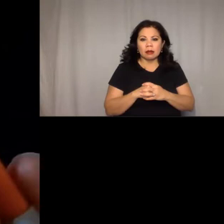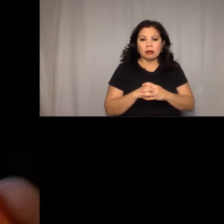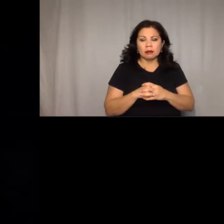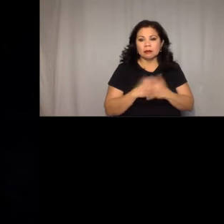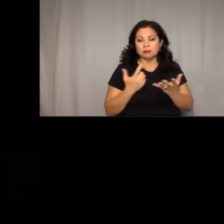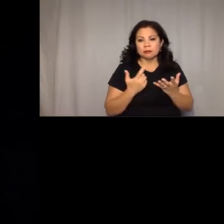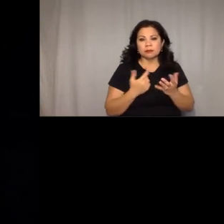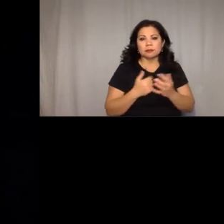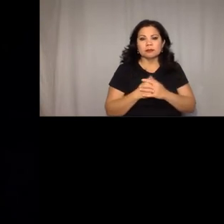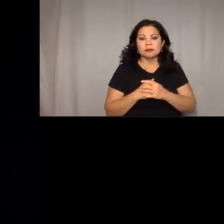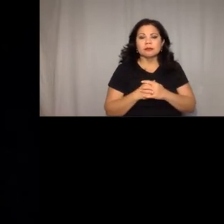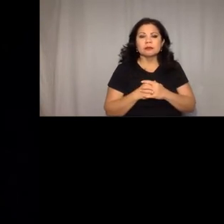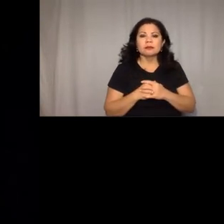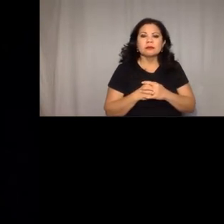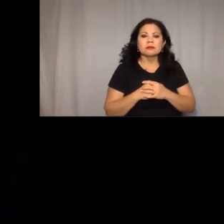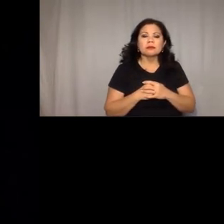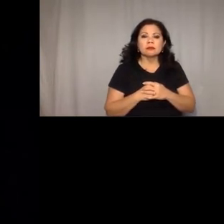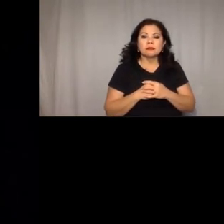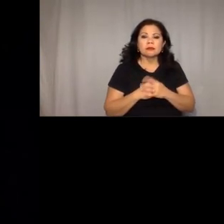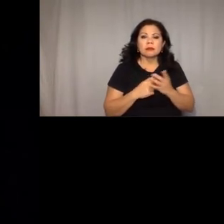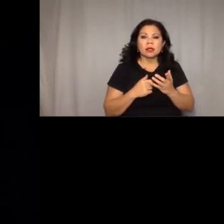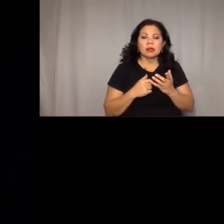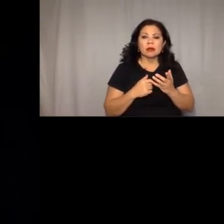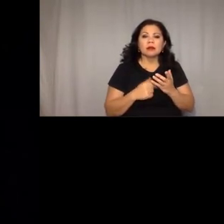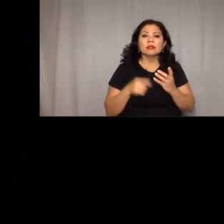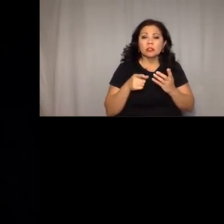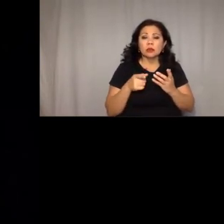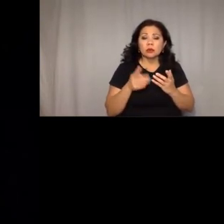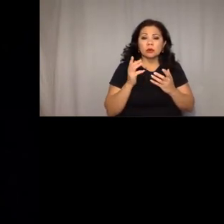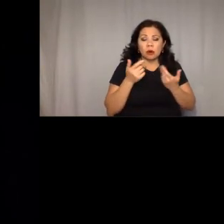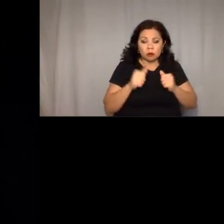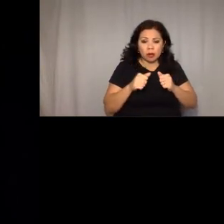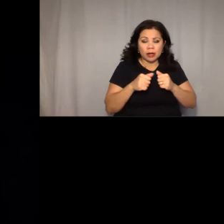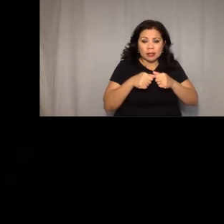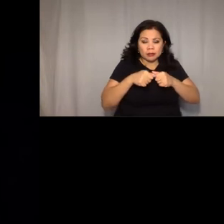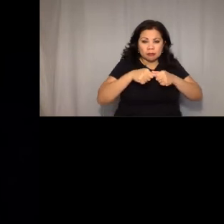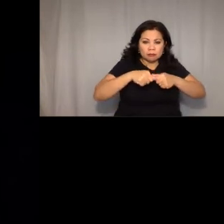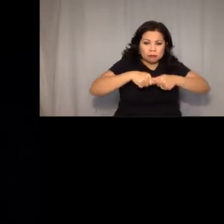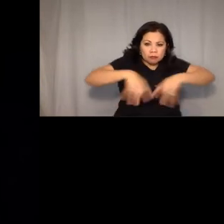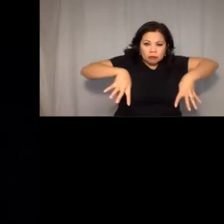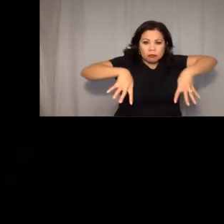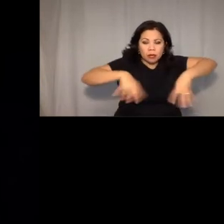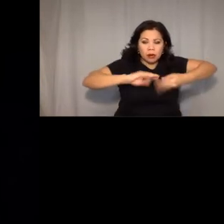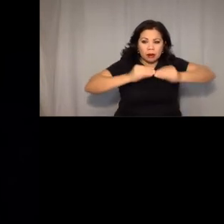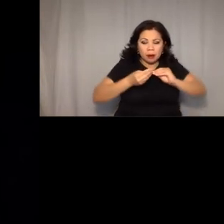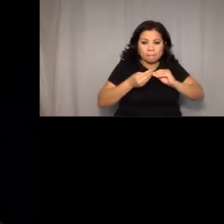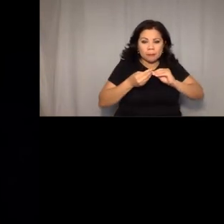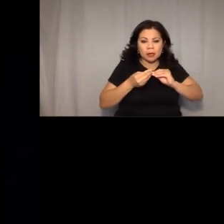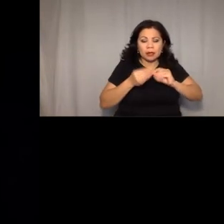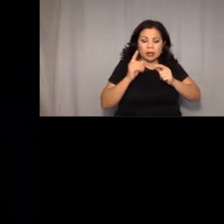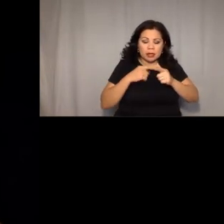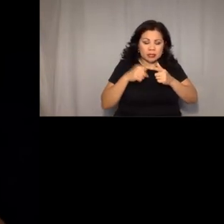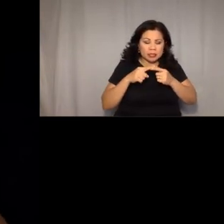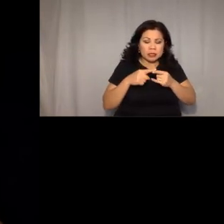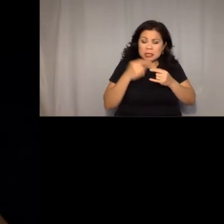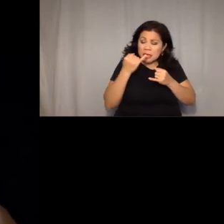say it however you want. They both mean the same thing. You're trying to break down the number into its prime numbers. So I see there are 3 2s,